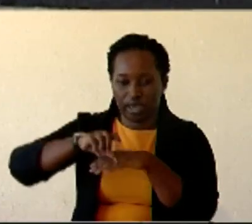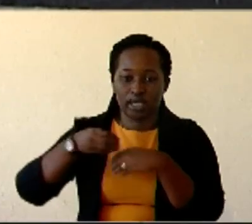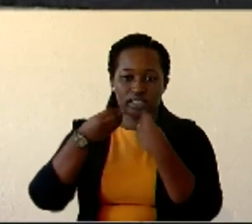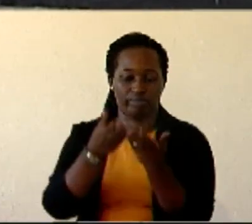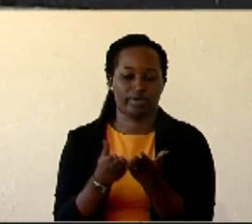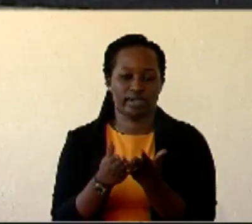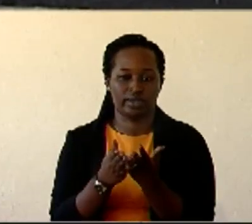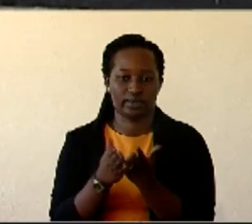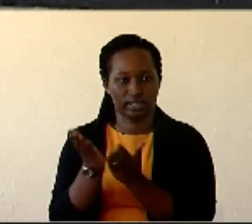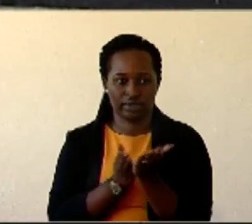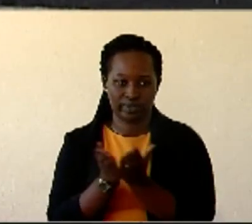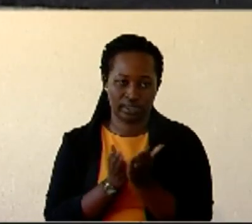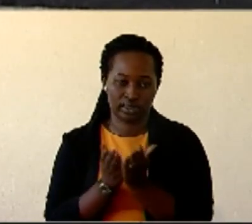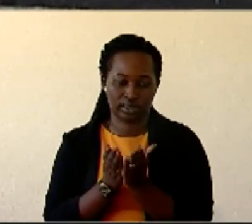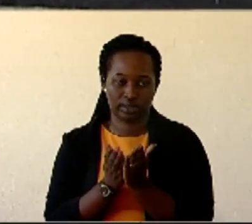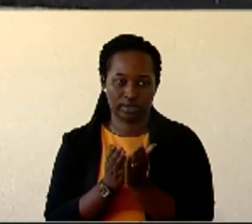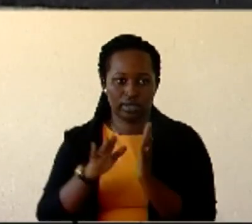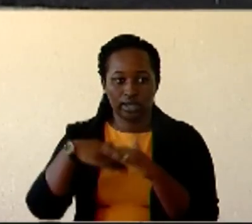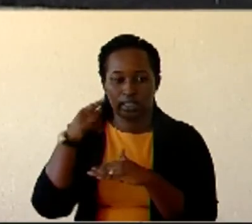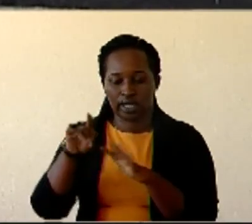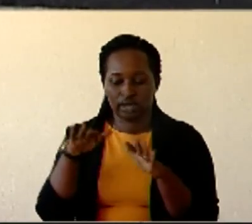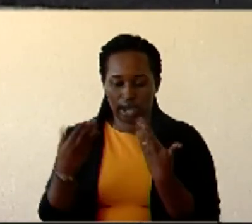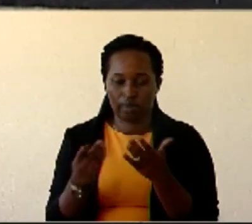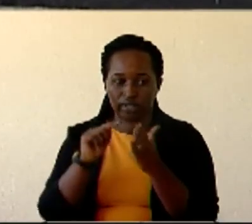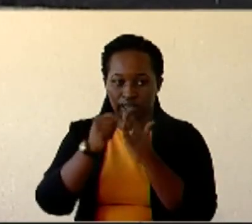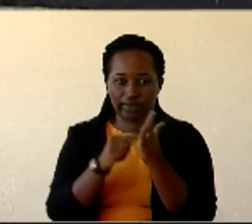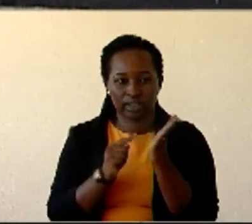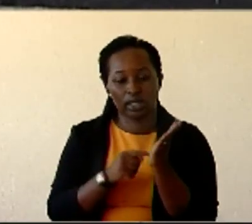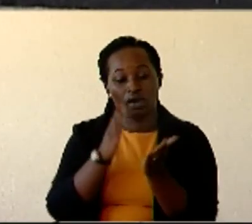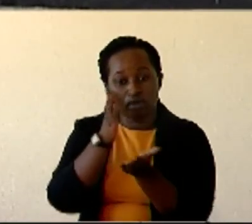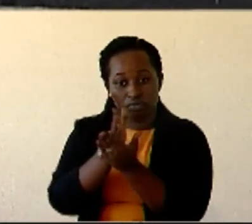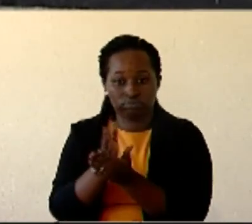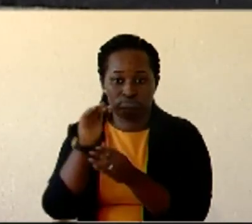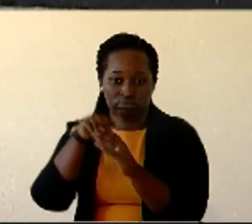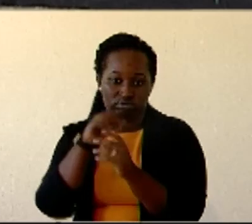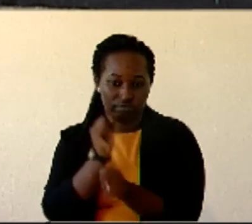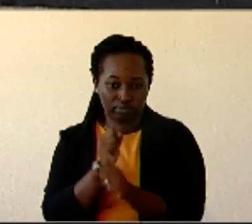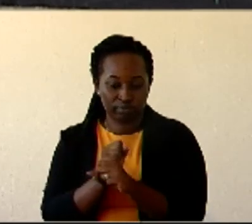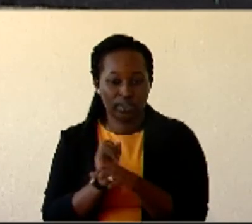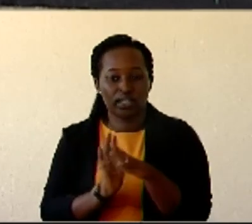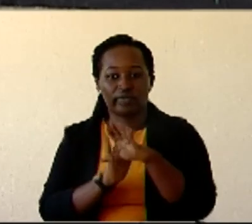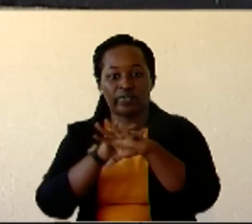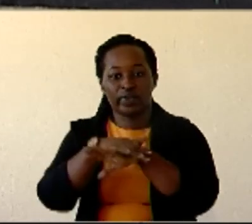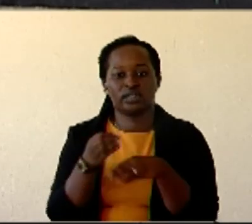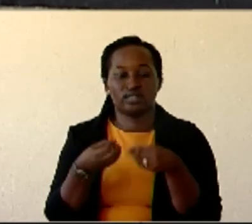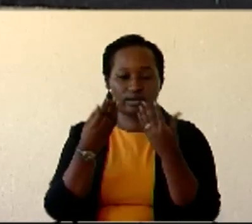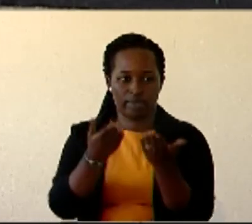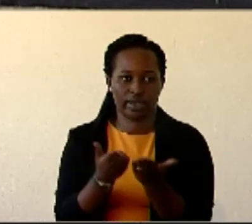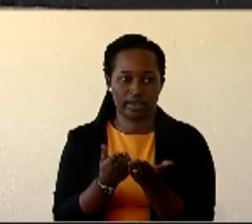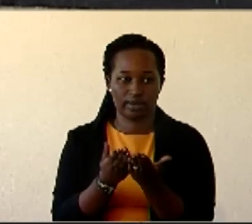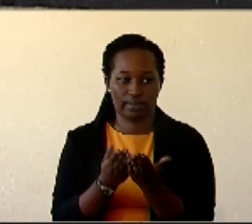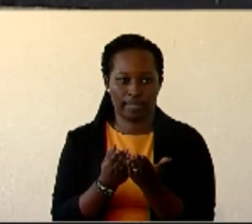goods and services. So that's how that factor of cost of production influences the supply or the quantity